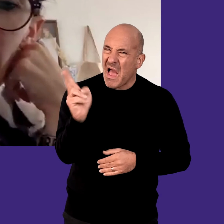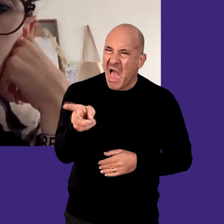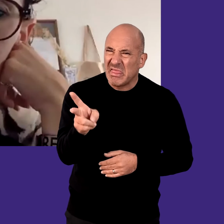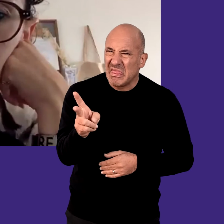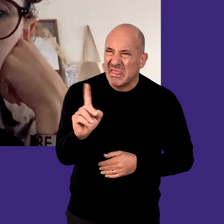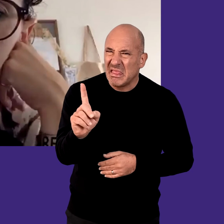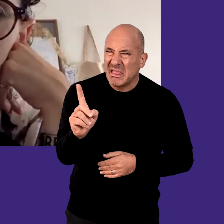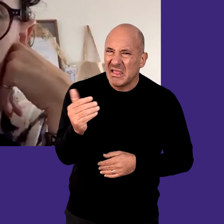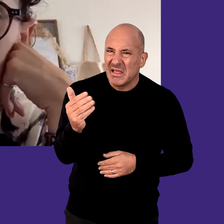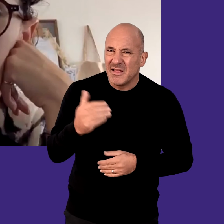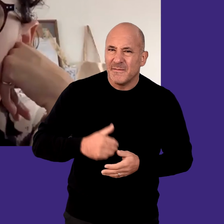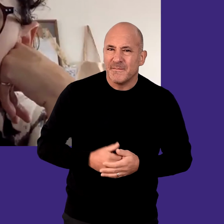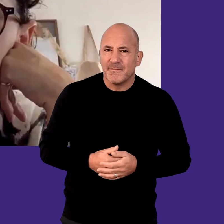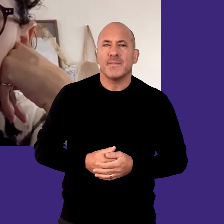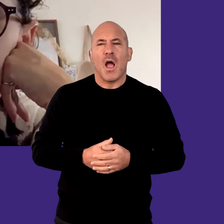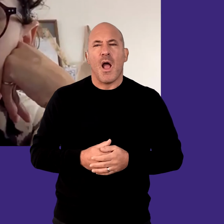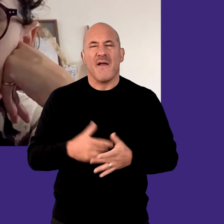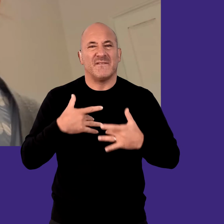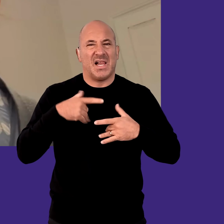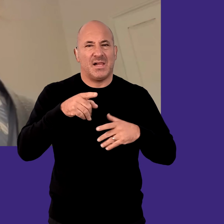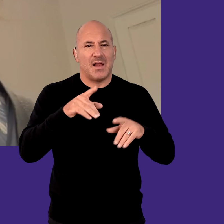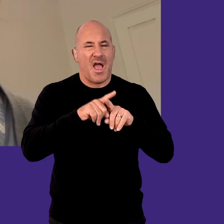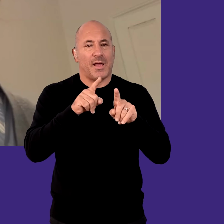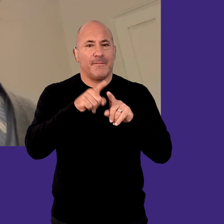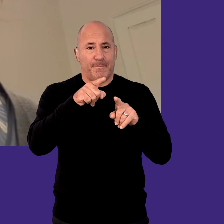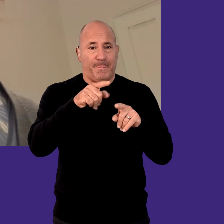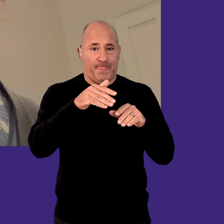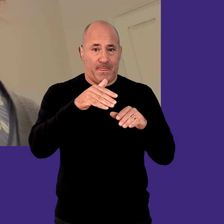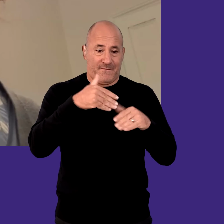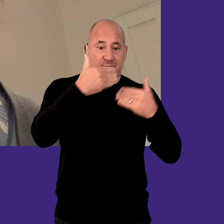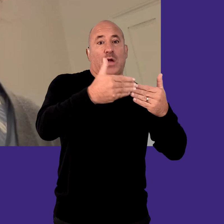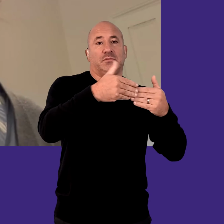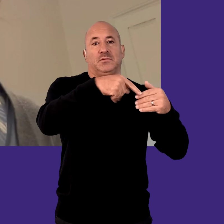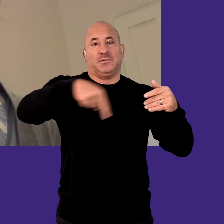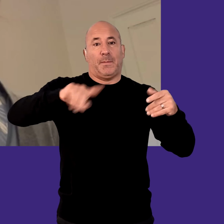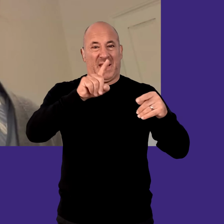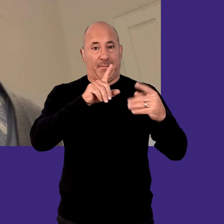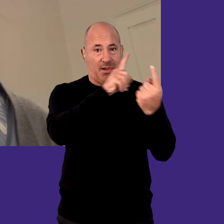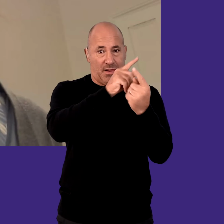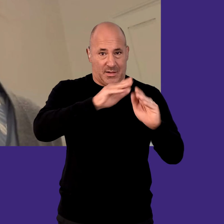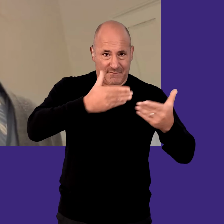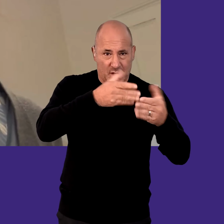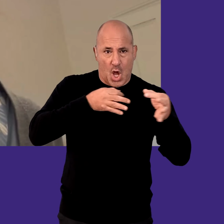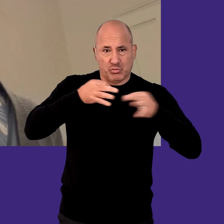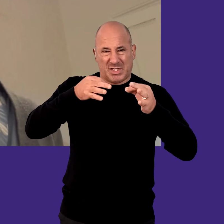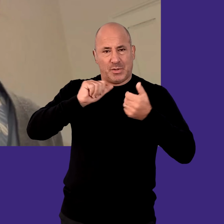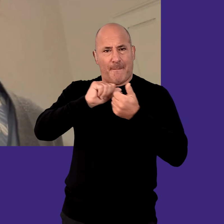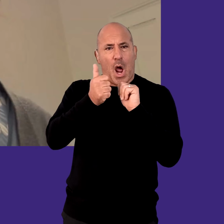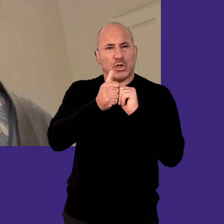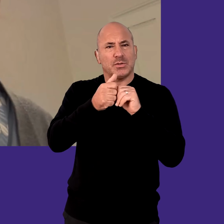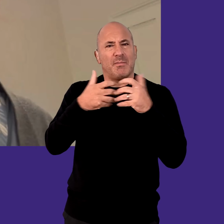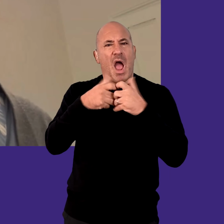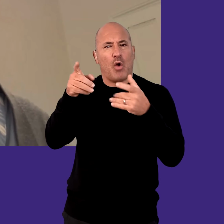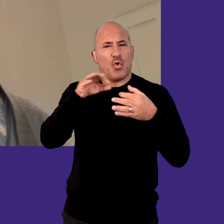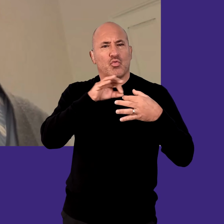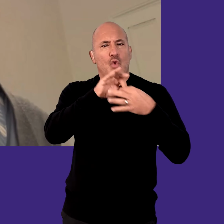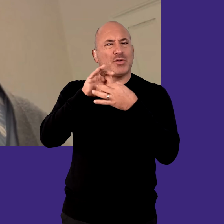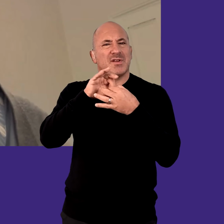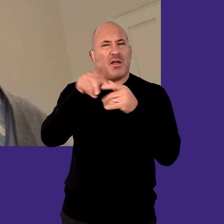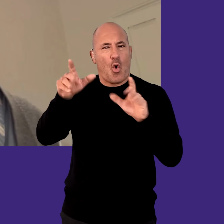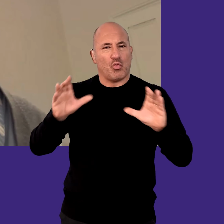Oh, ask me that one again. So I think it's about the kind of alignment between frontline delivery and